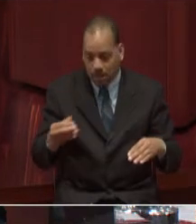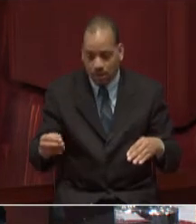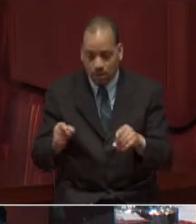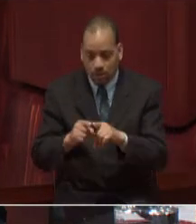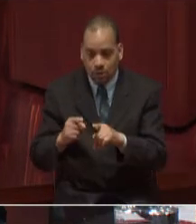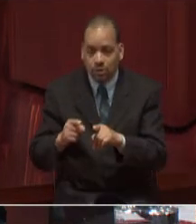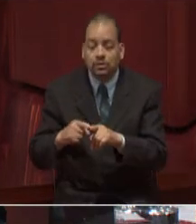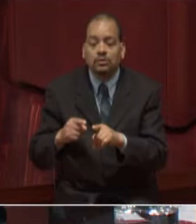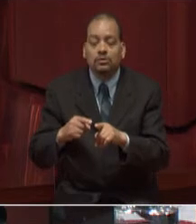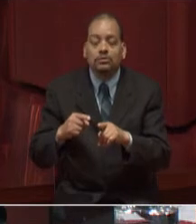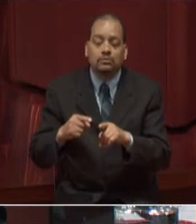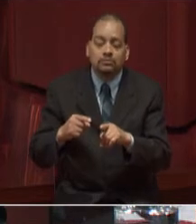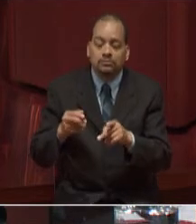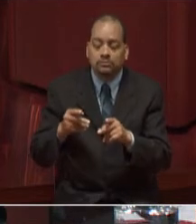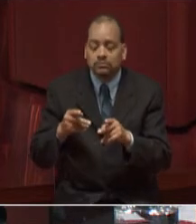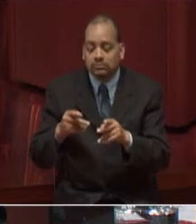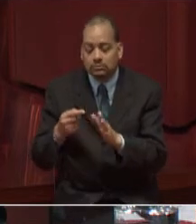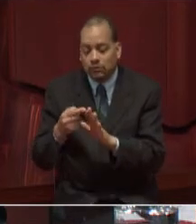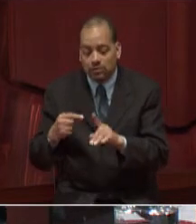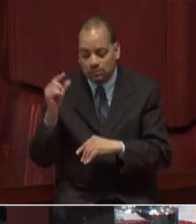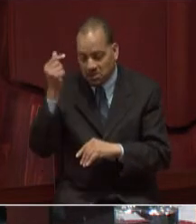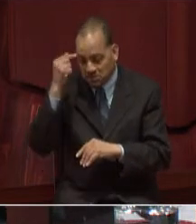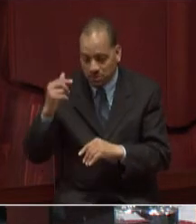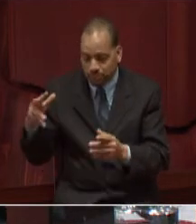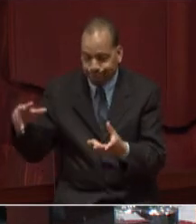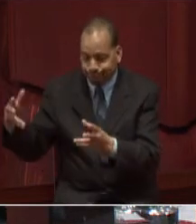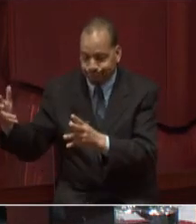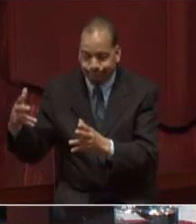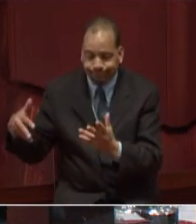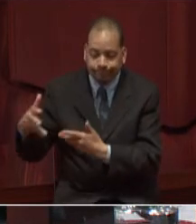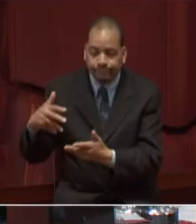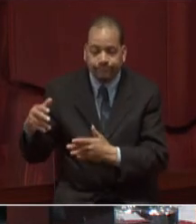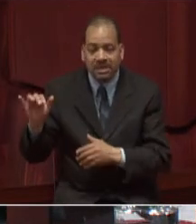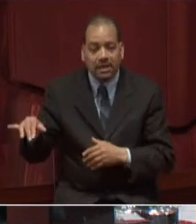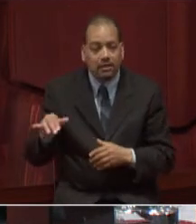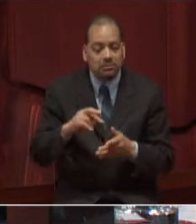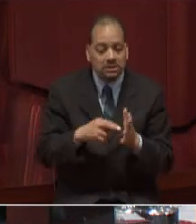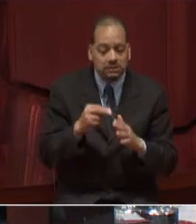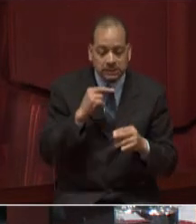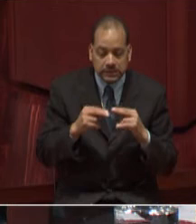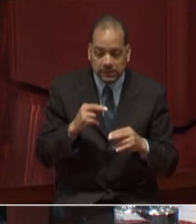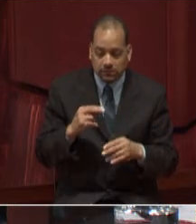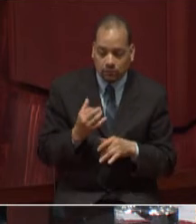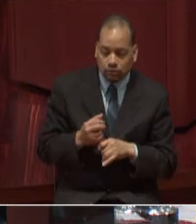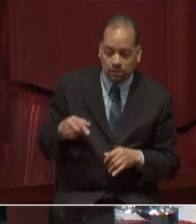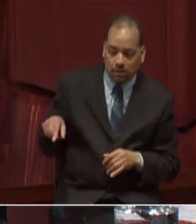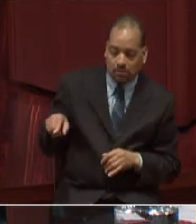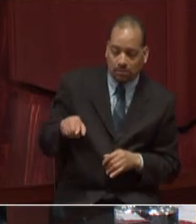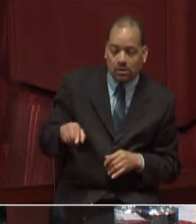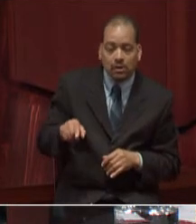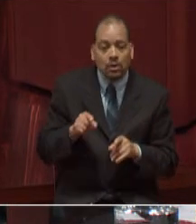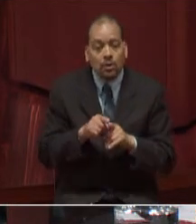as it did from the bureaucracy. It was the bureaucracy that Nixon distrusted, and Henry also distrusted,